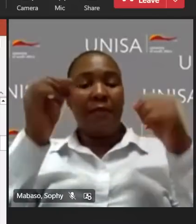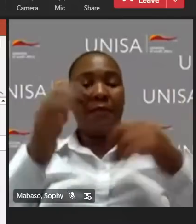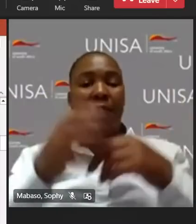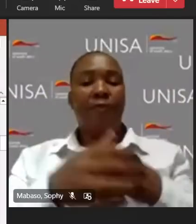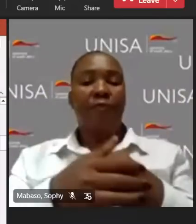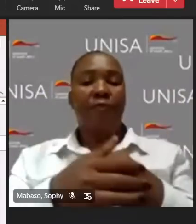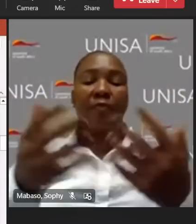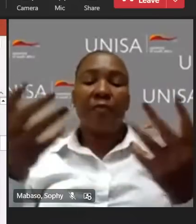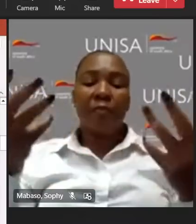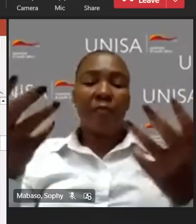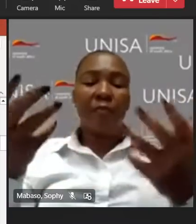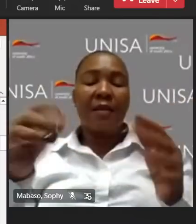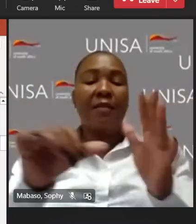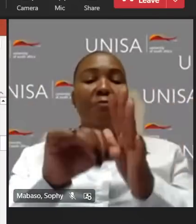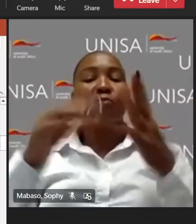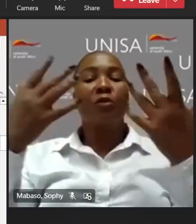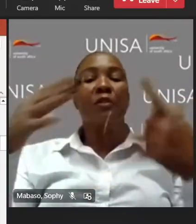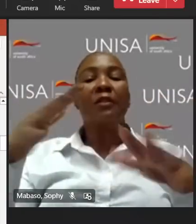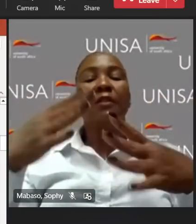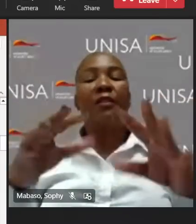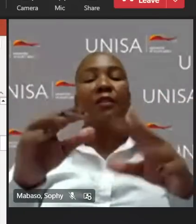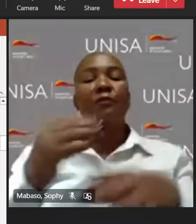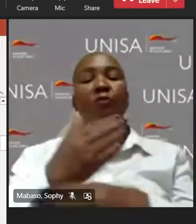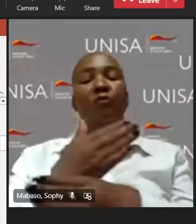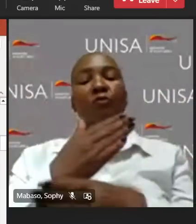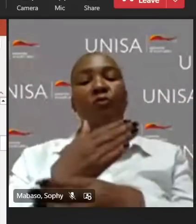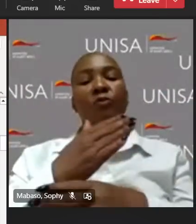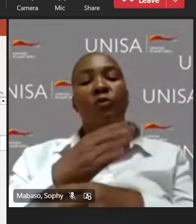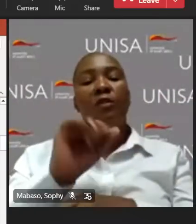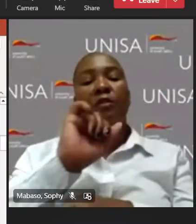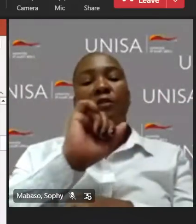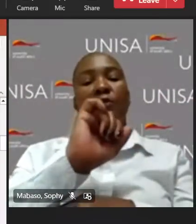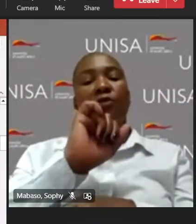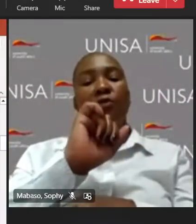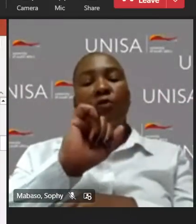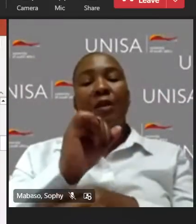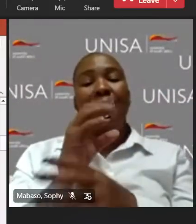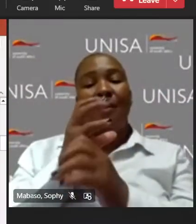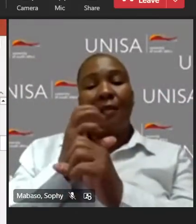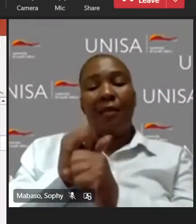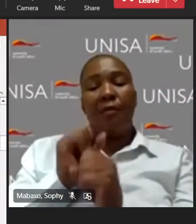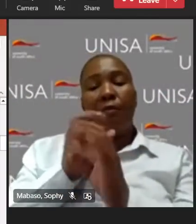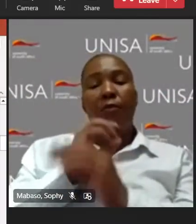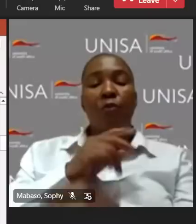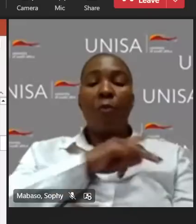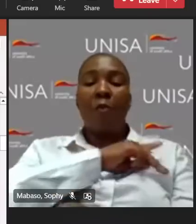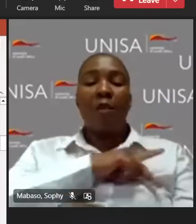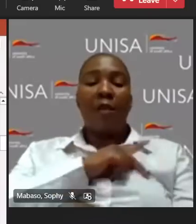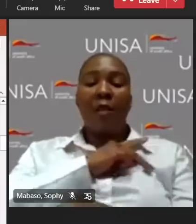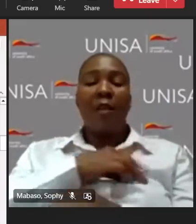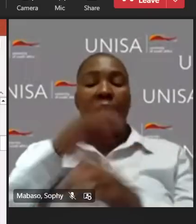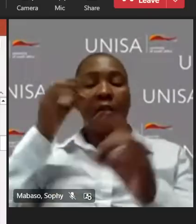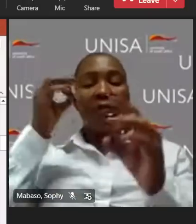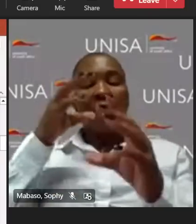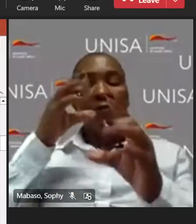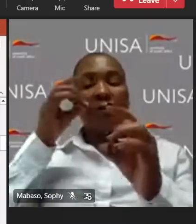it's always important to make sure that you keep your personal information personal at this stage.